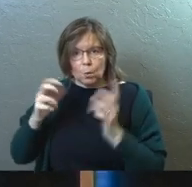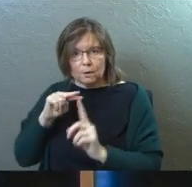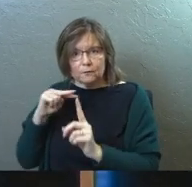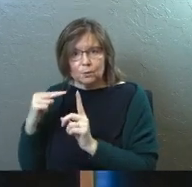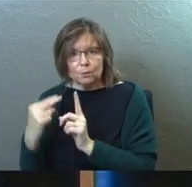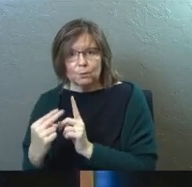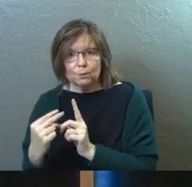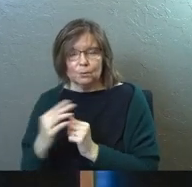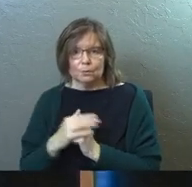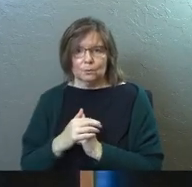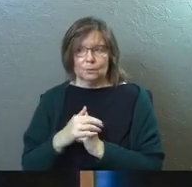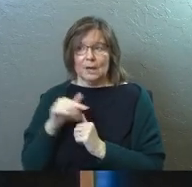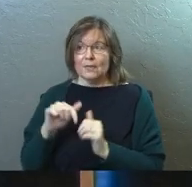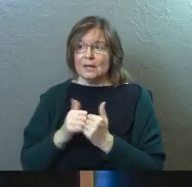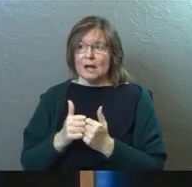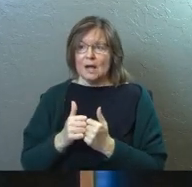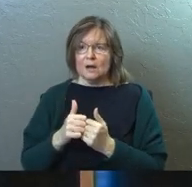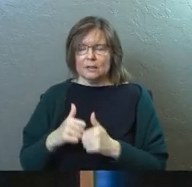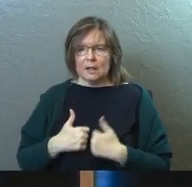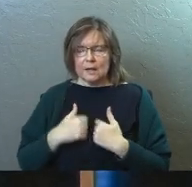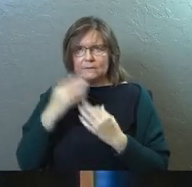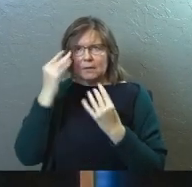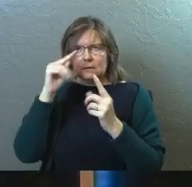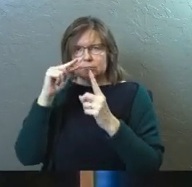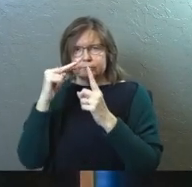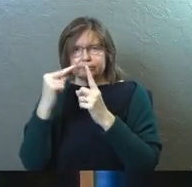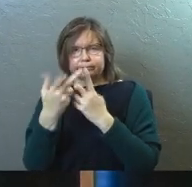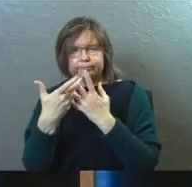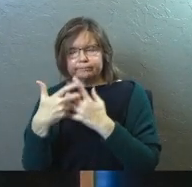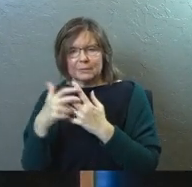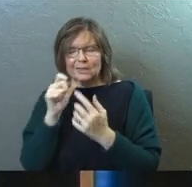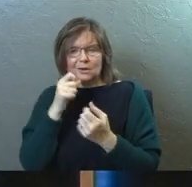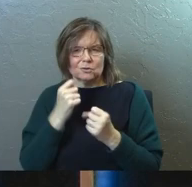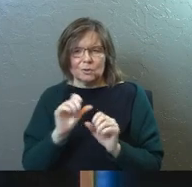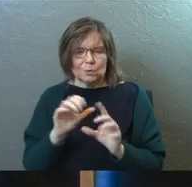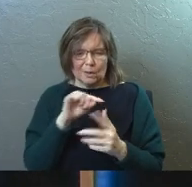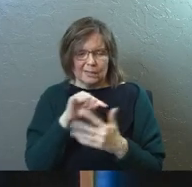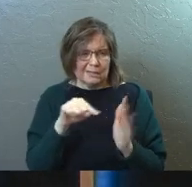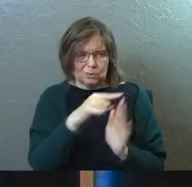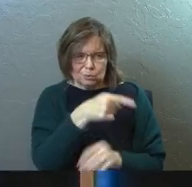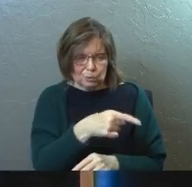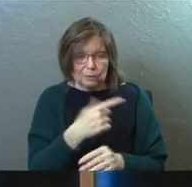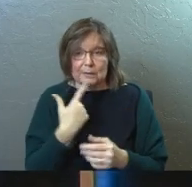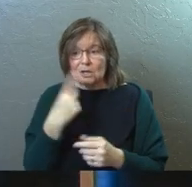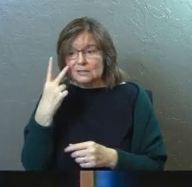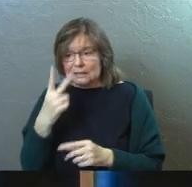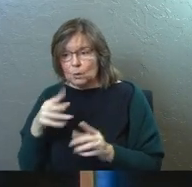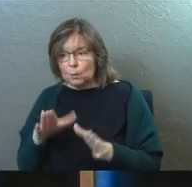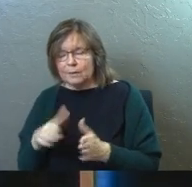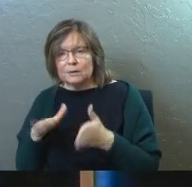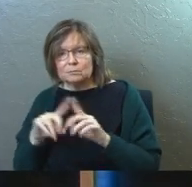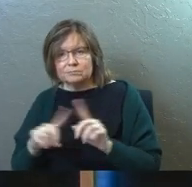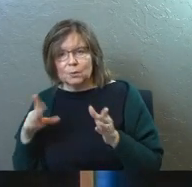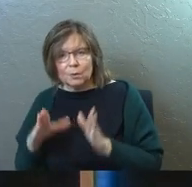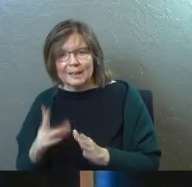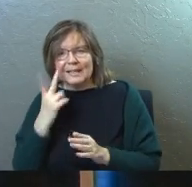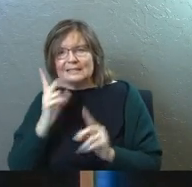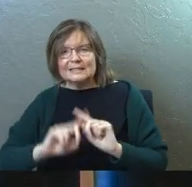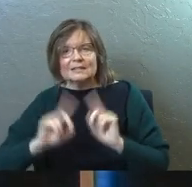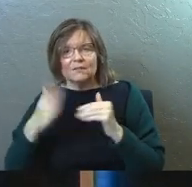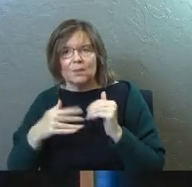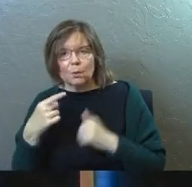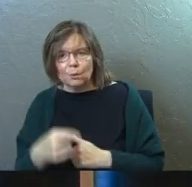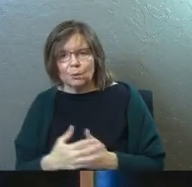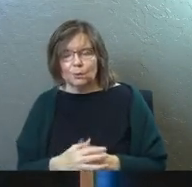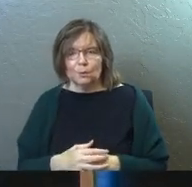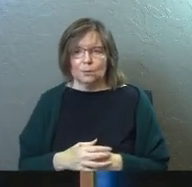worldview. And this is how they're putting life together right now. And they're not trying to do this to you. They're seeing the world this way. They just see it different